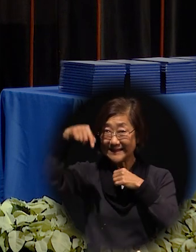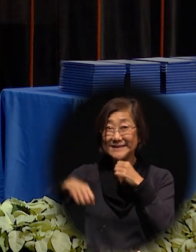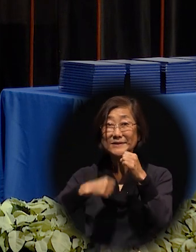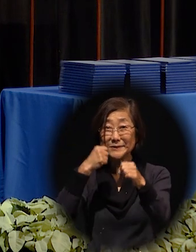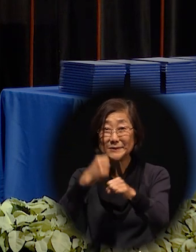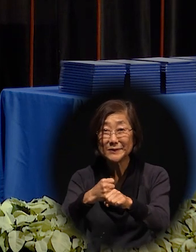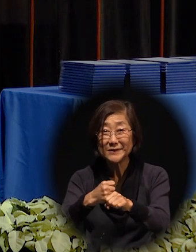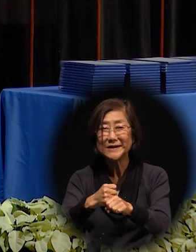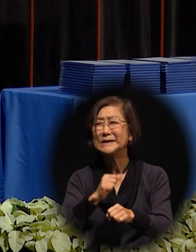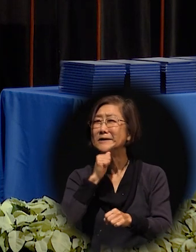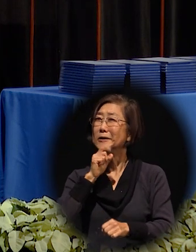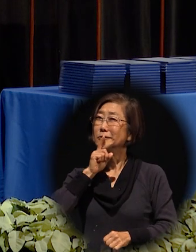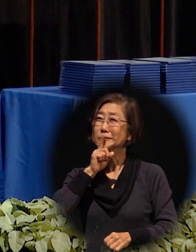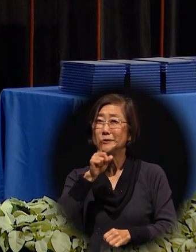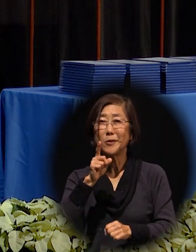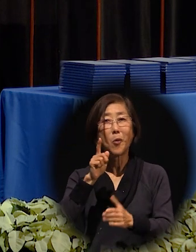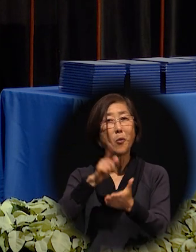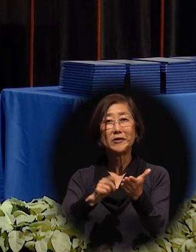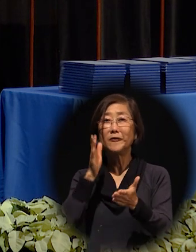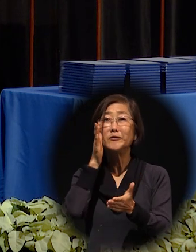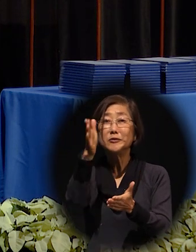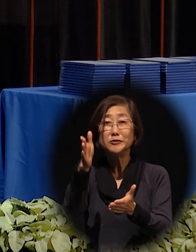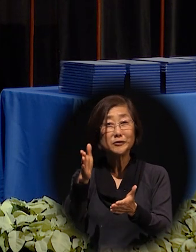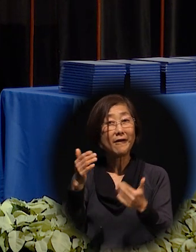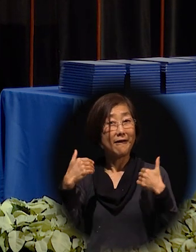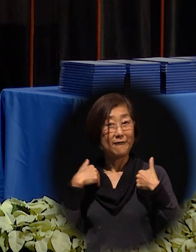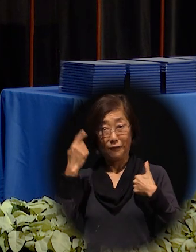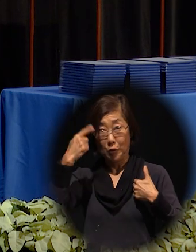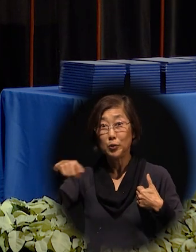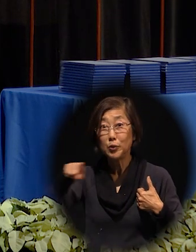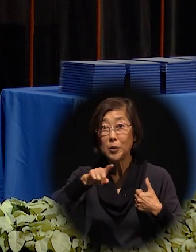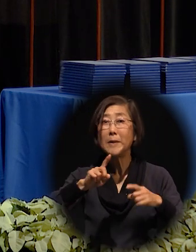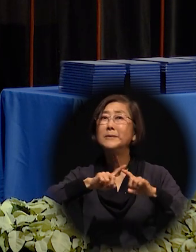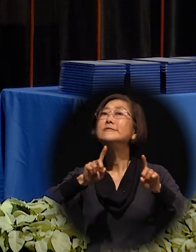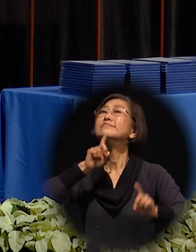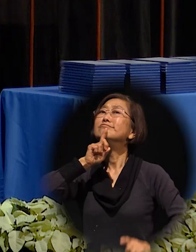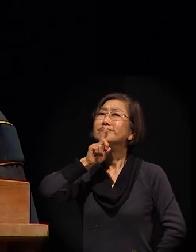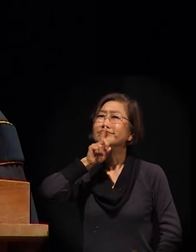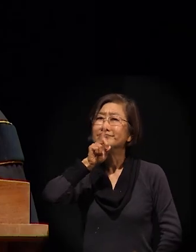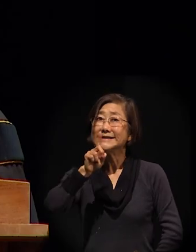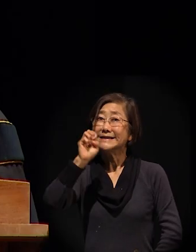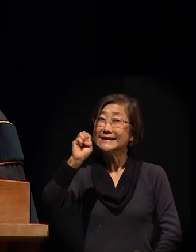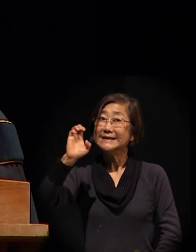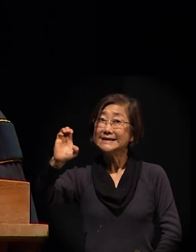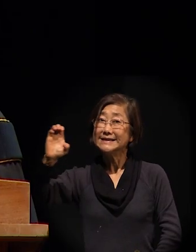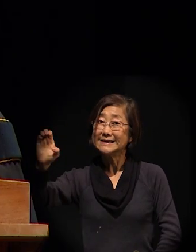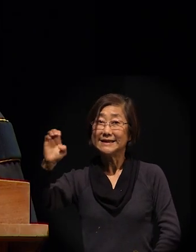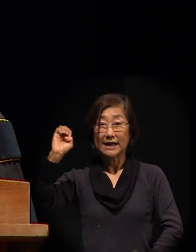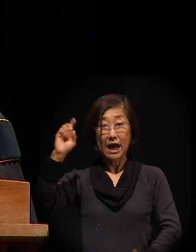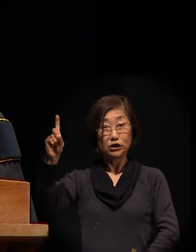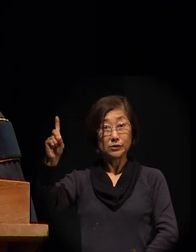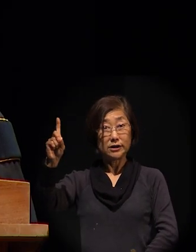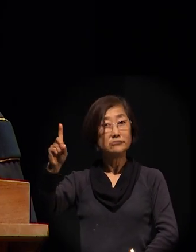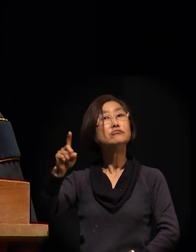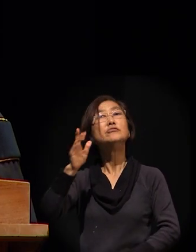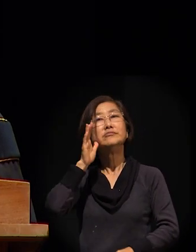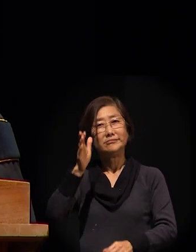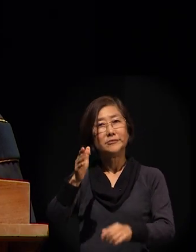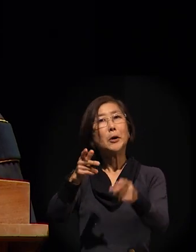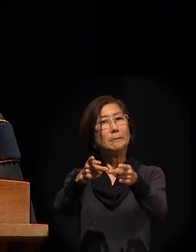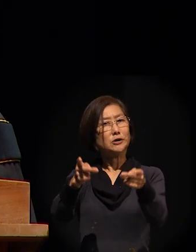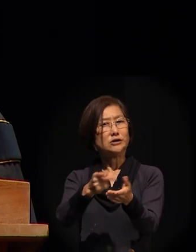have accomplished this year. I am not sure what the future holds for you, but I am certain that with an